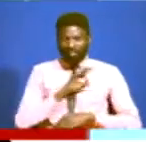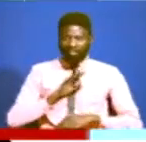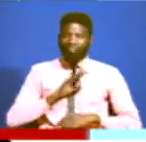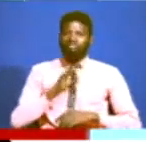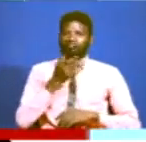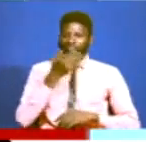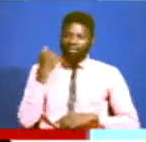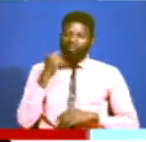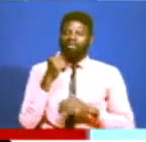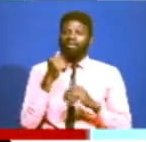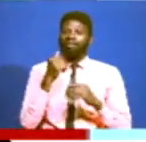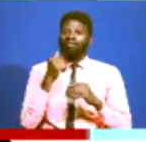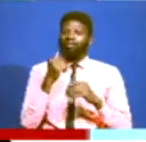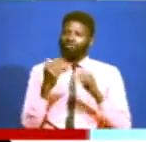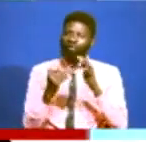officer.